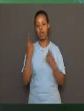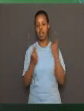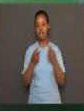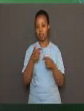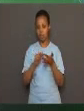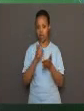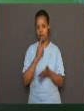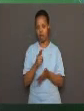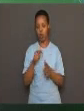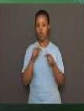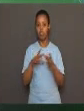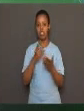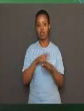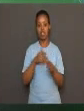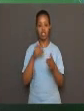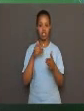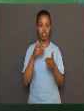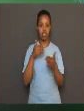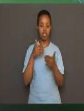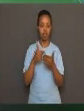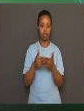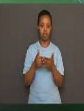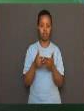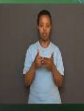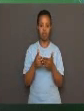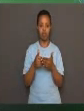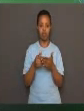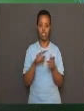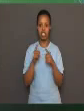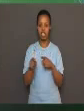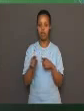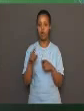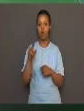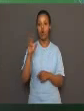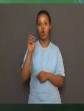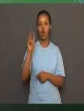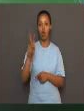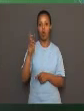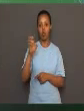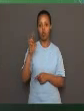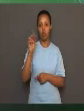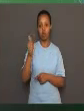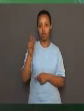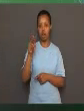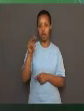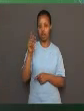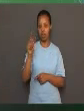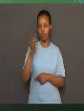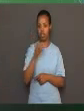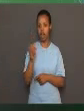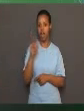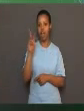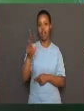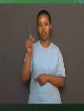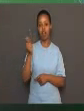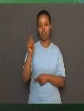learning about operant conditioning and latent learning. I am ready to